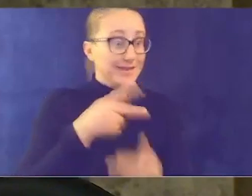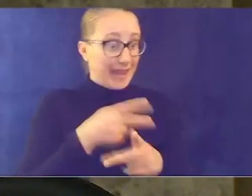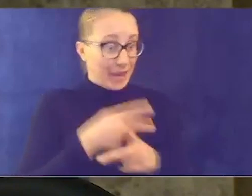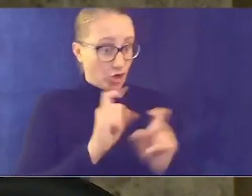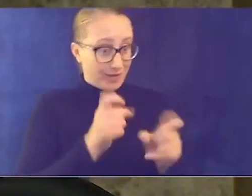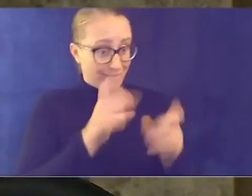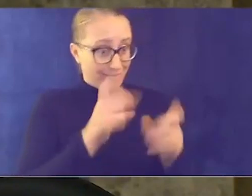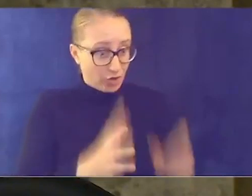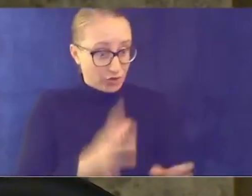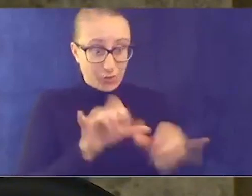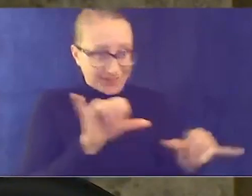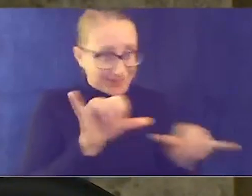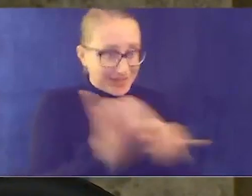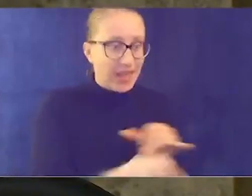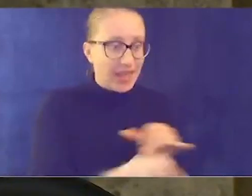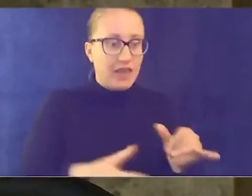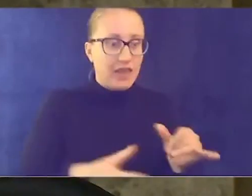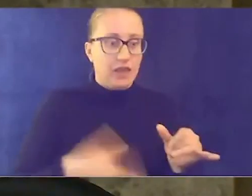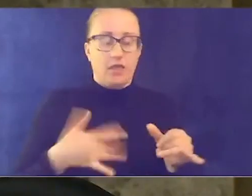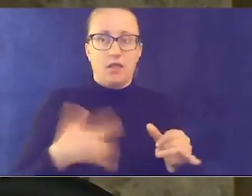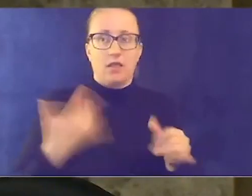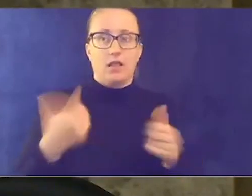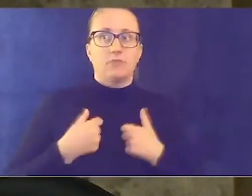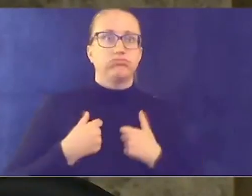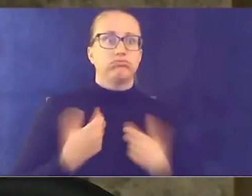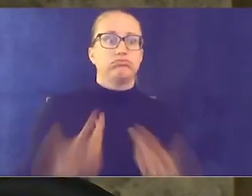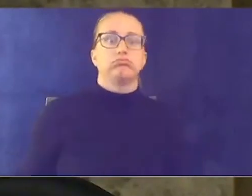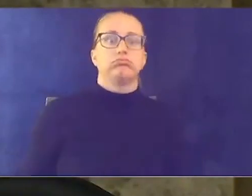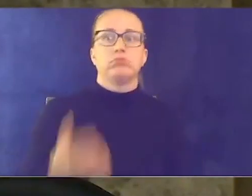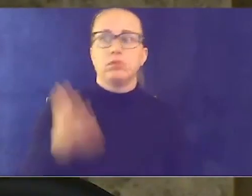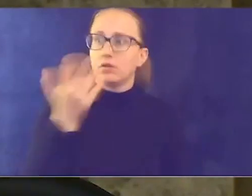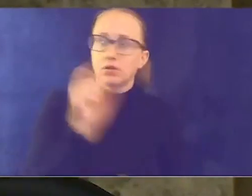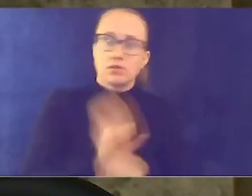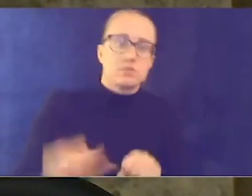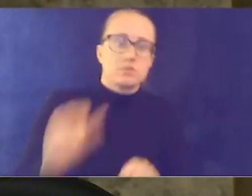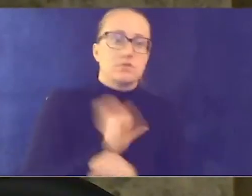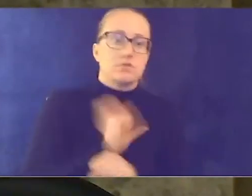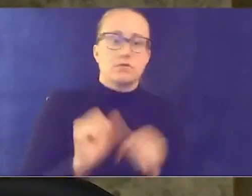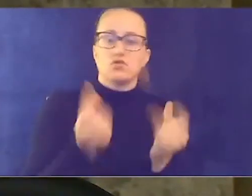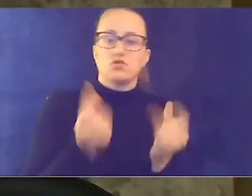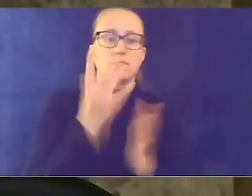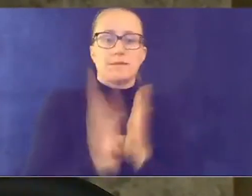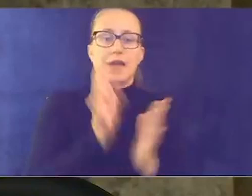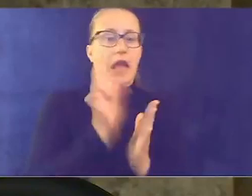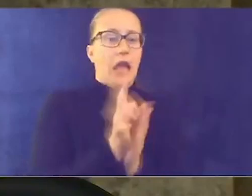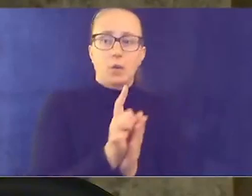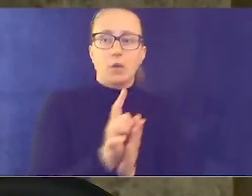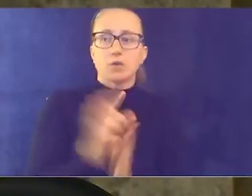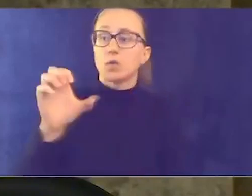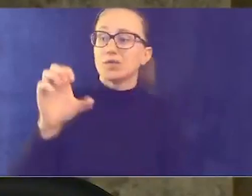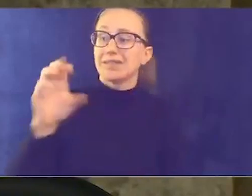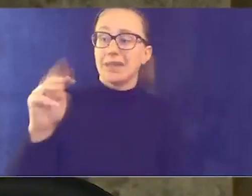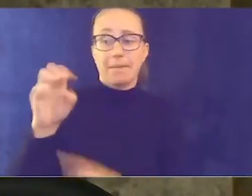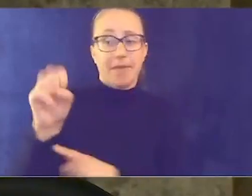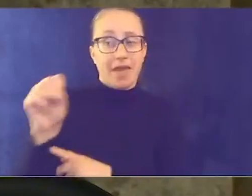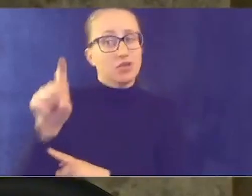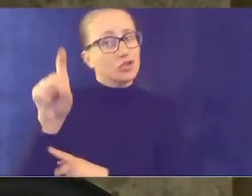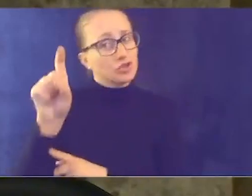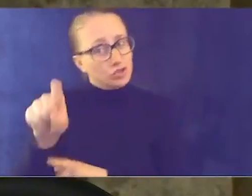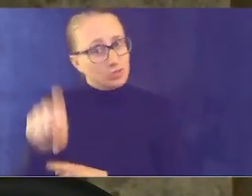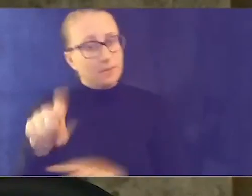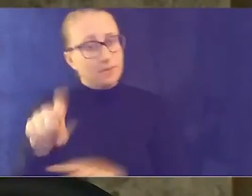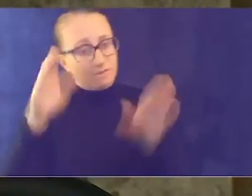out because they're having to work so many hours. So we really should be, CMS ought to really be talking about how do we surge people into